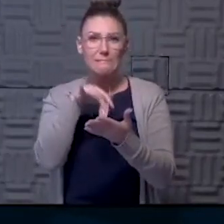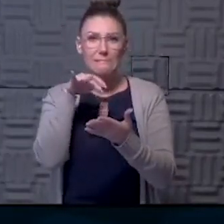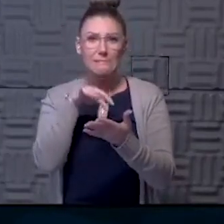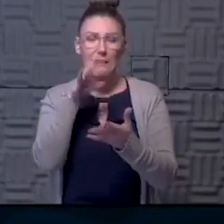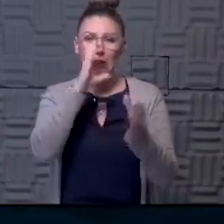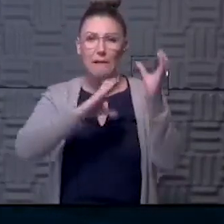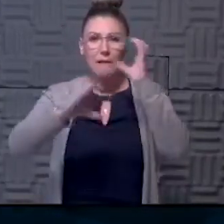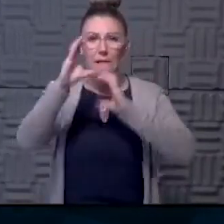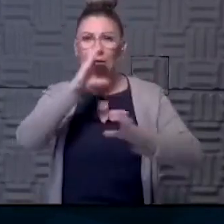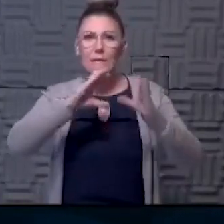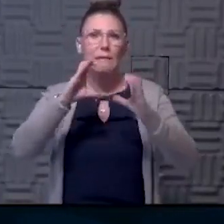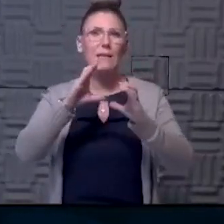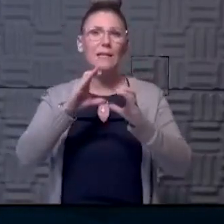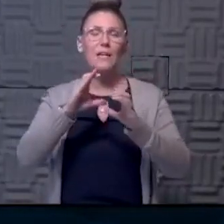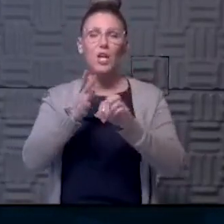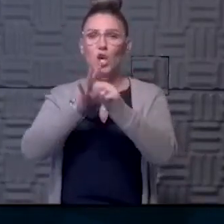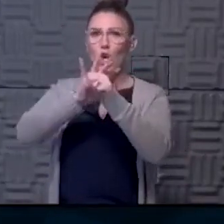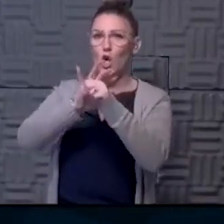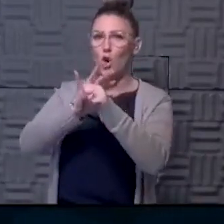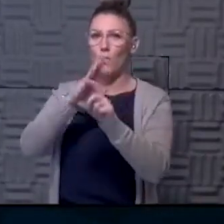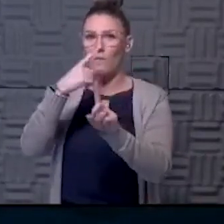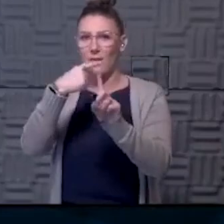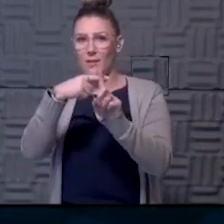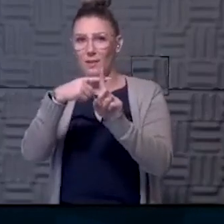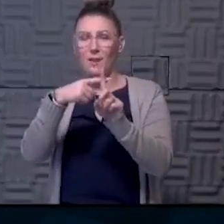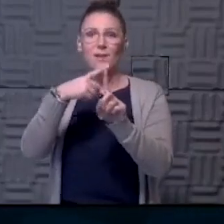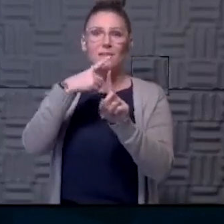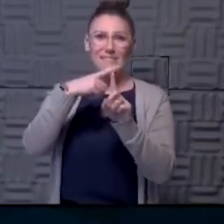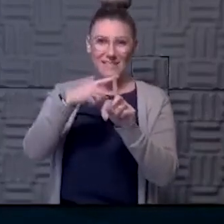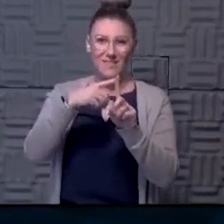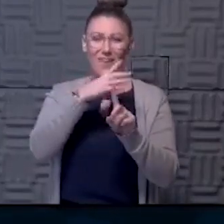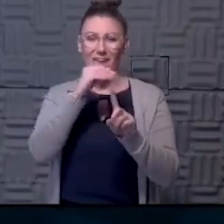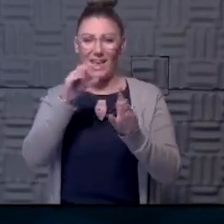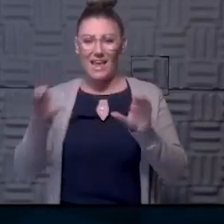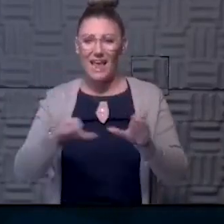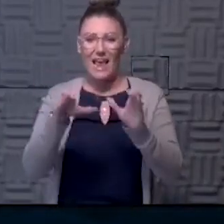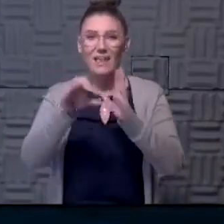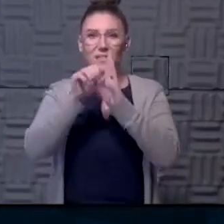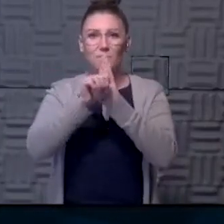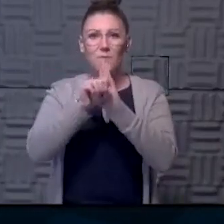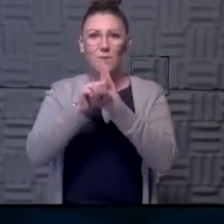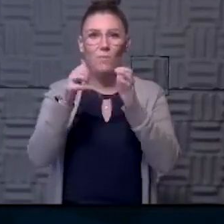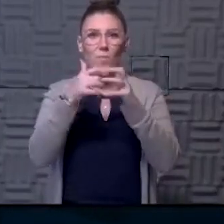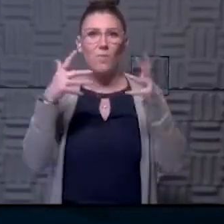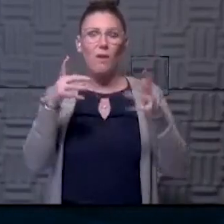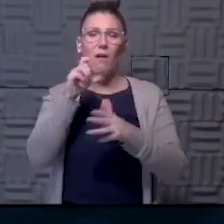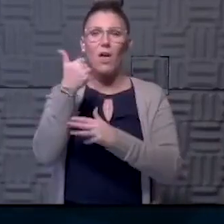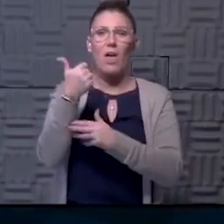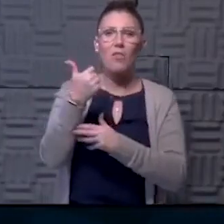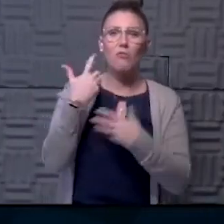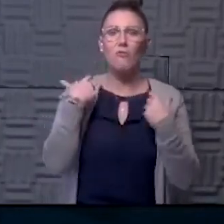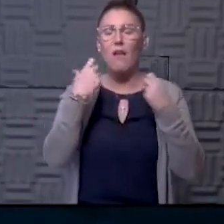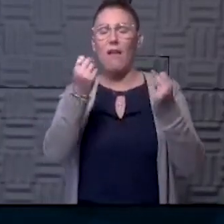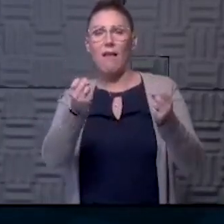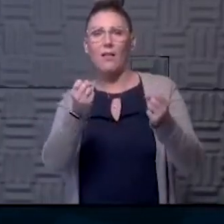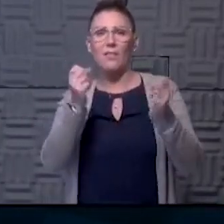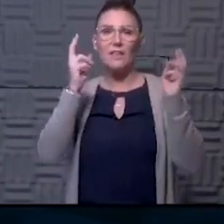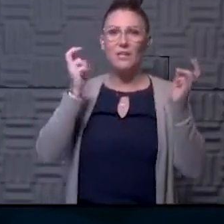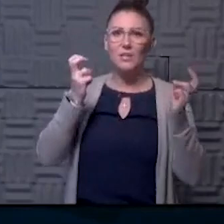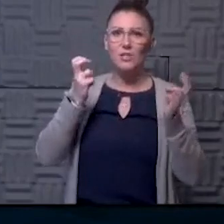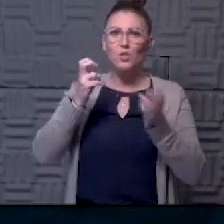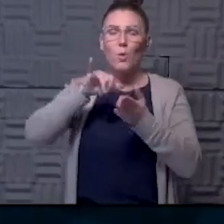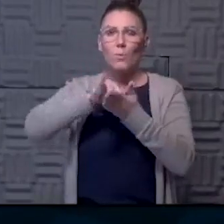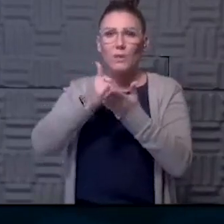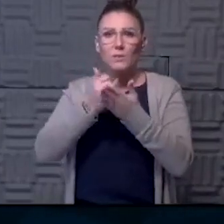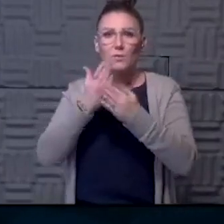COVID positive within 10 days and have active symptoms along with other health issues like obesity, lung disease,